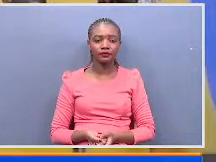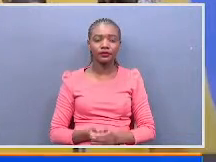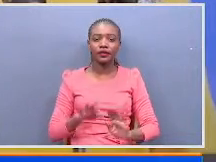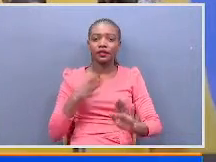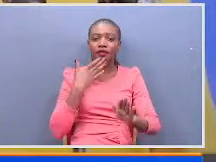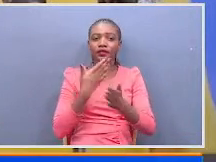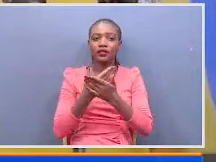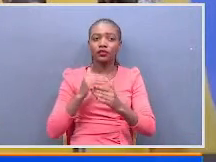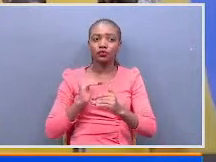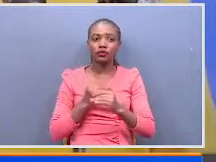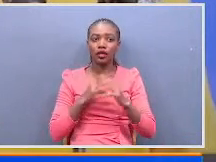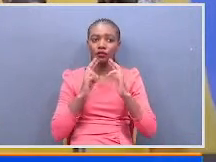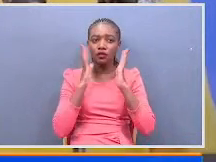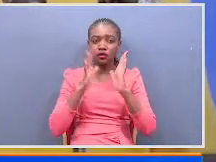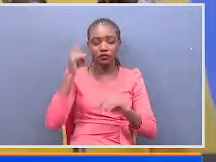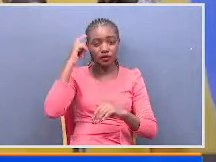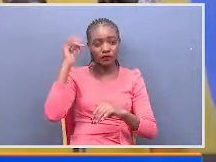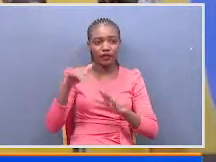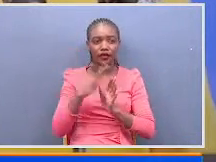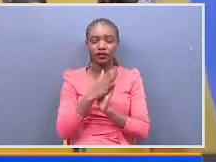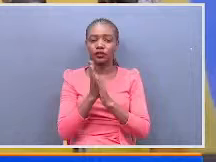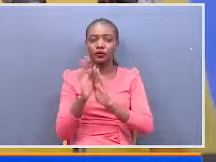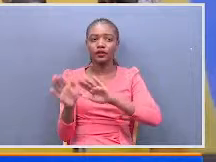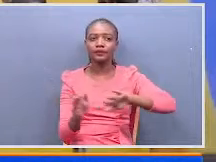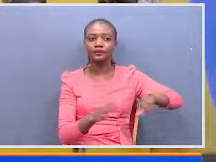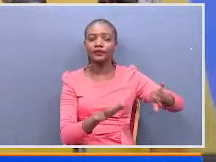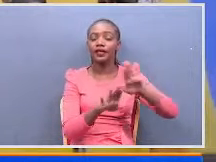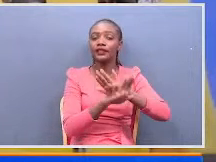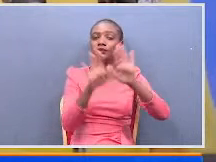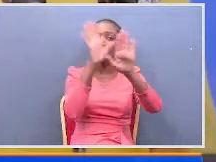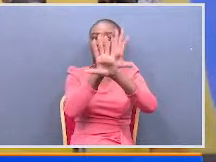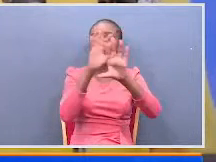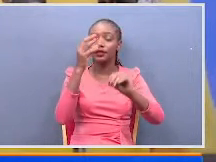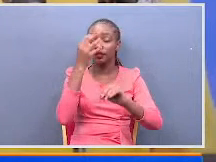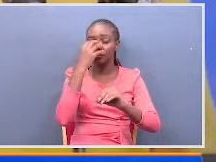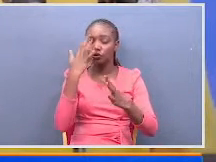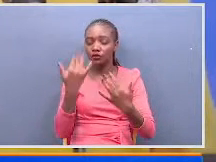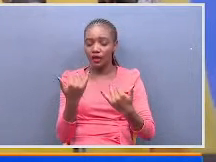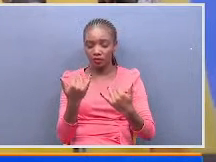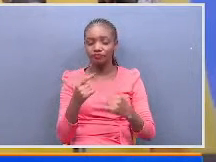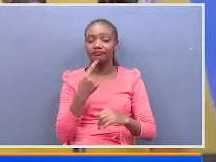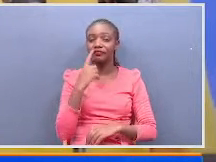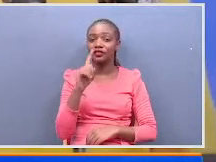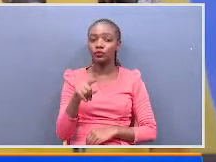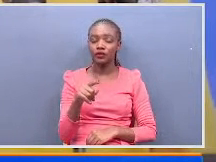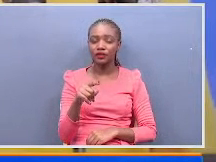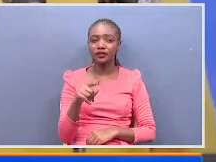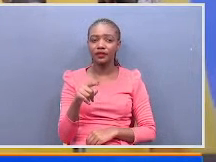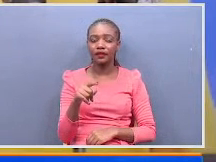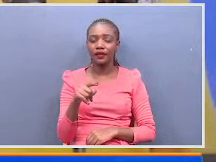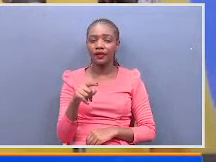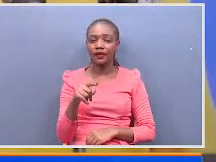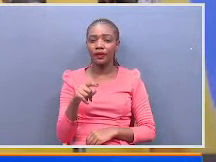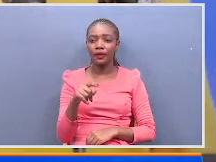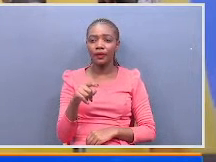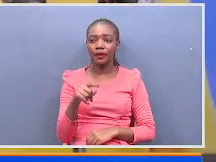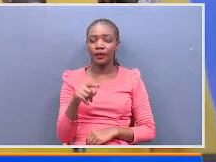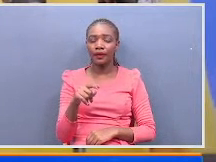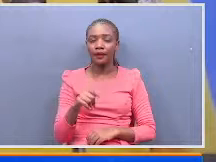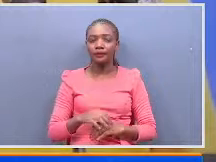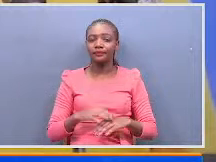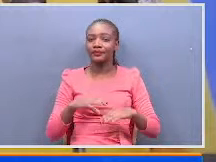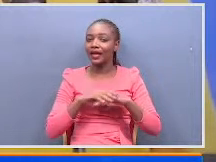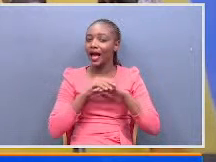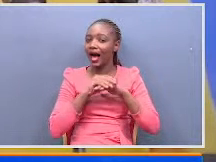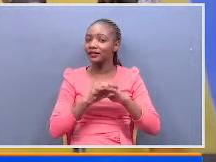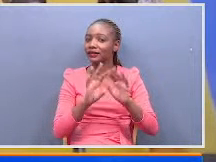Thank you, Kagongo, for that report. Now, Deputy President William Ruto has maintained that there will be no handshake with